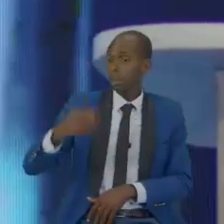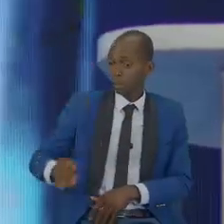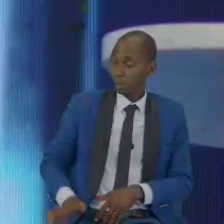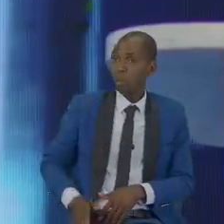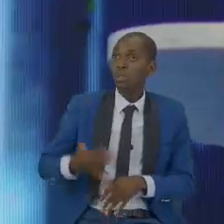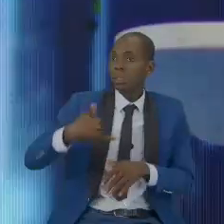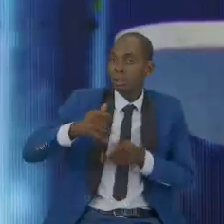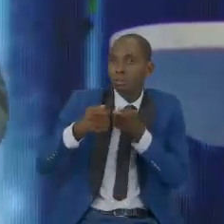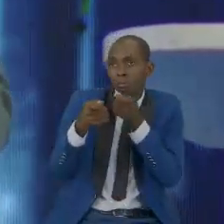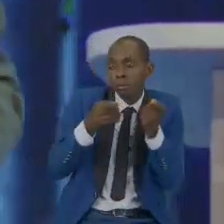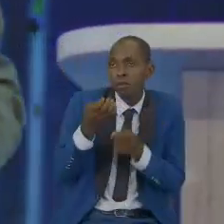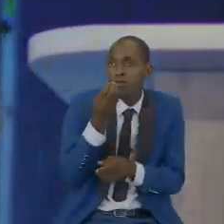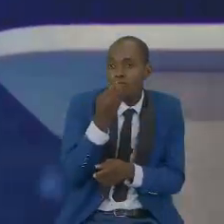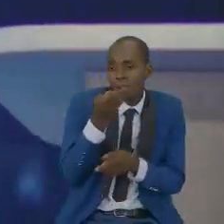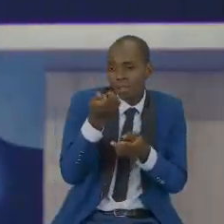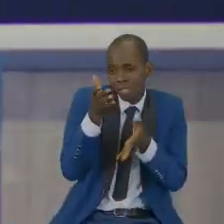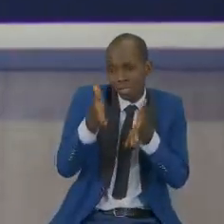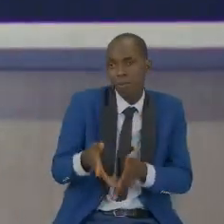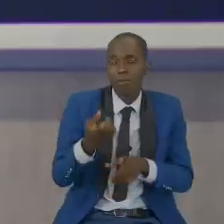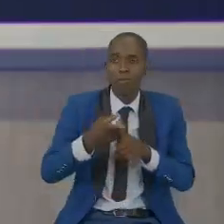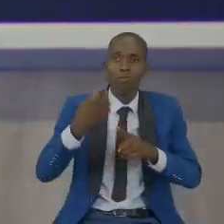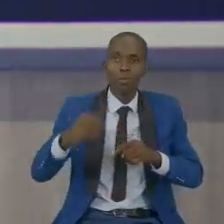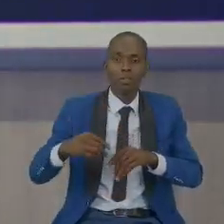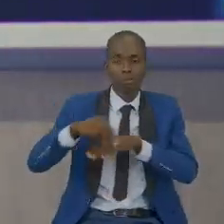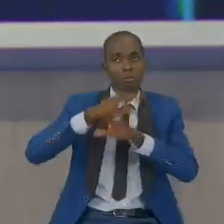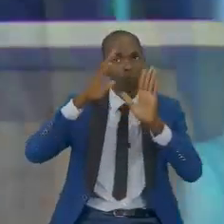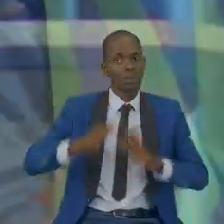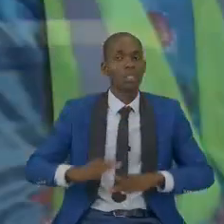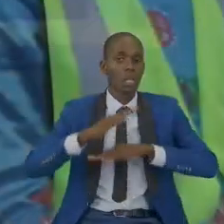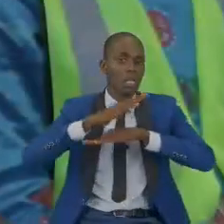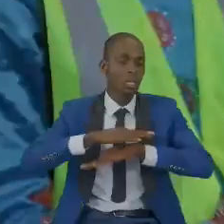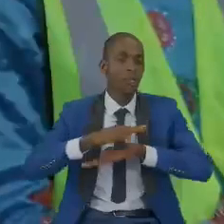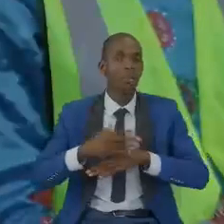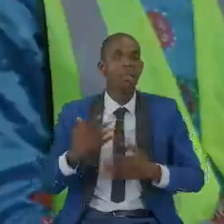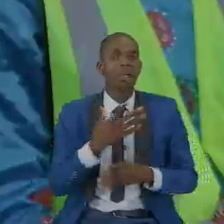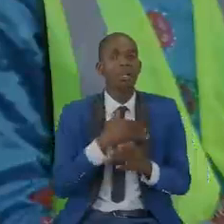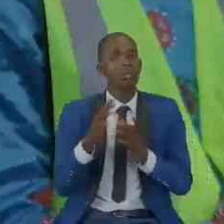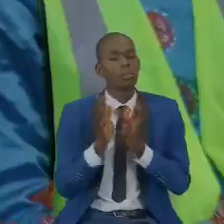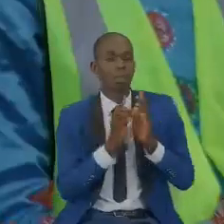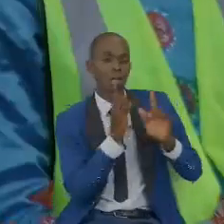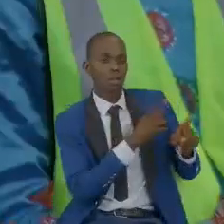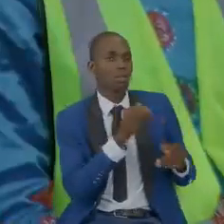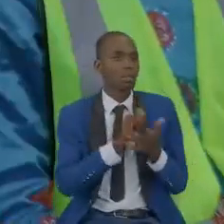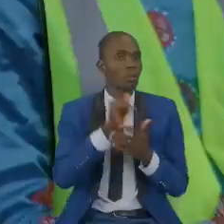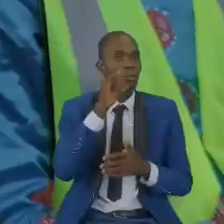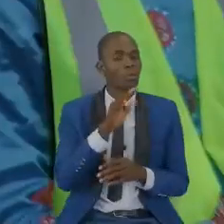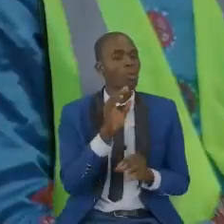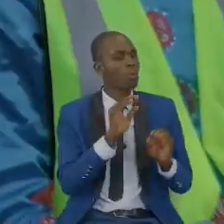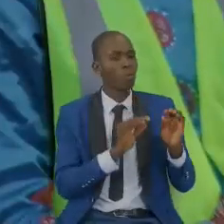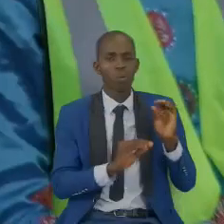verse 28. In verse 28, then Jesus answered and said unto her, O